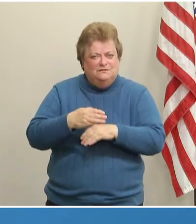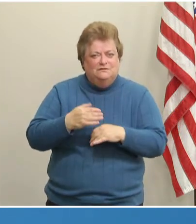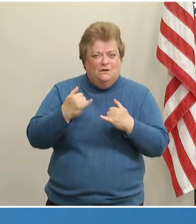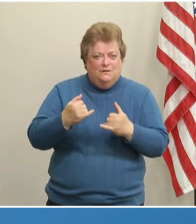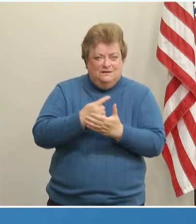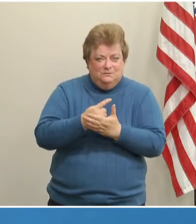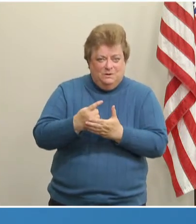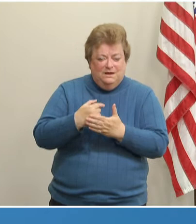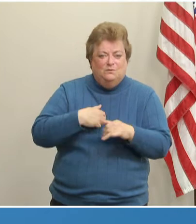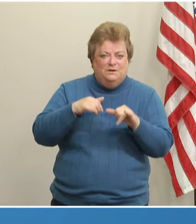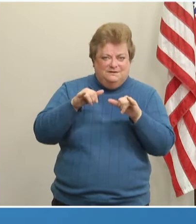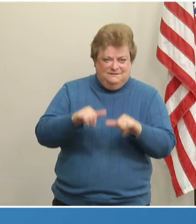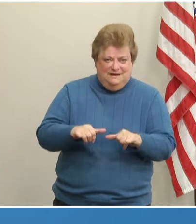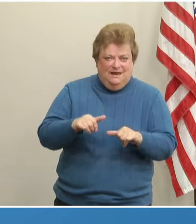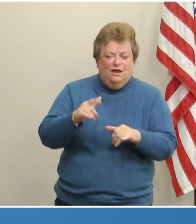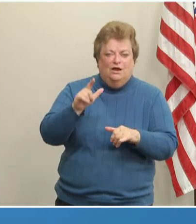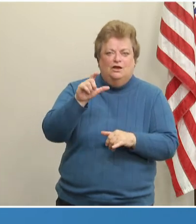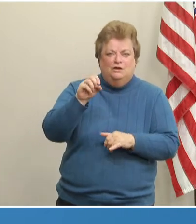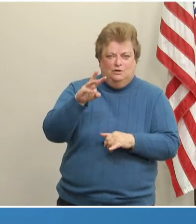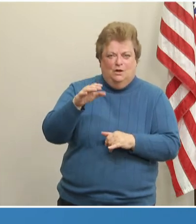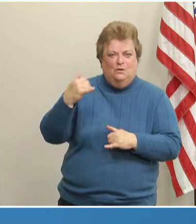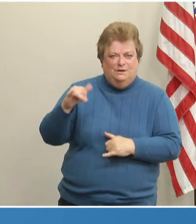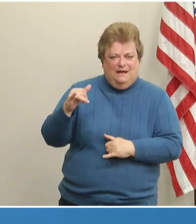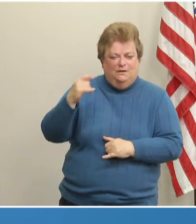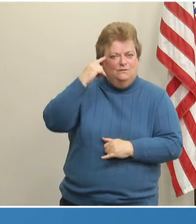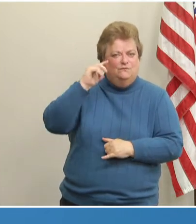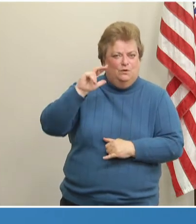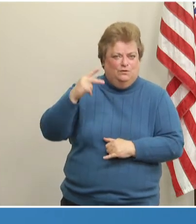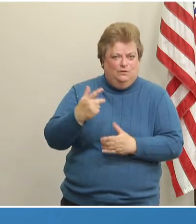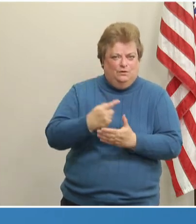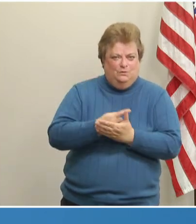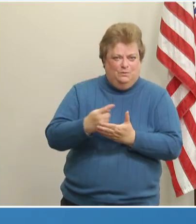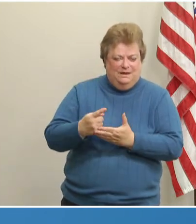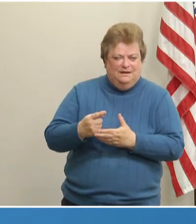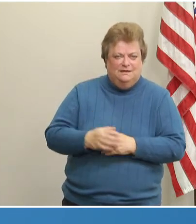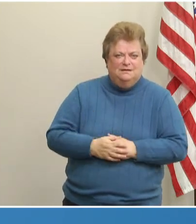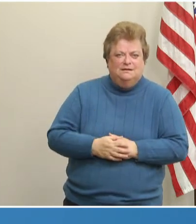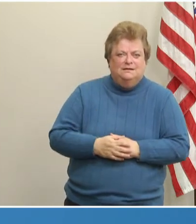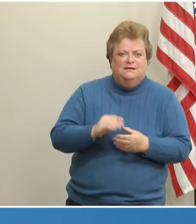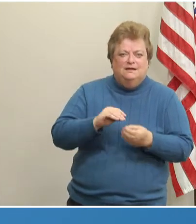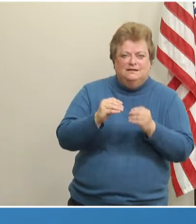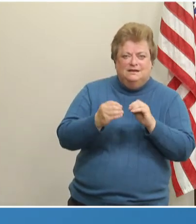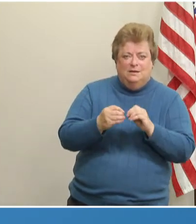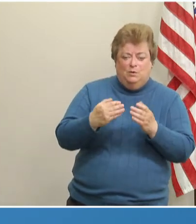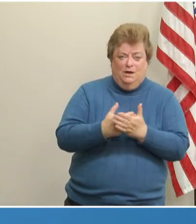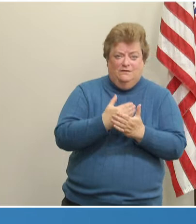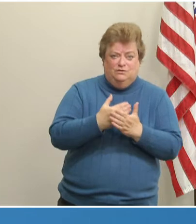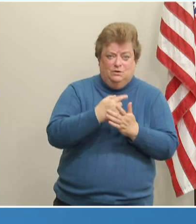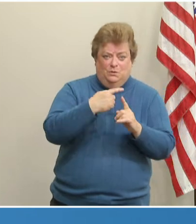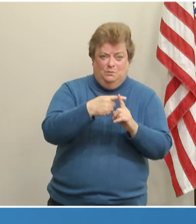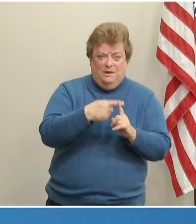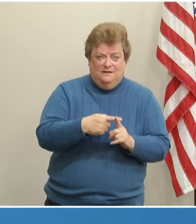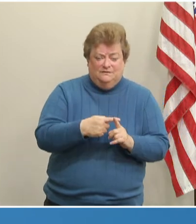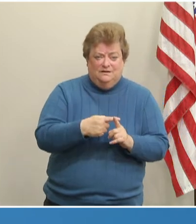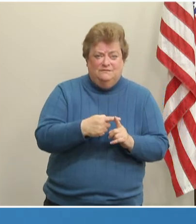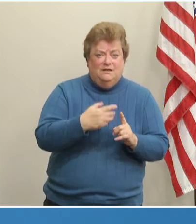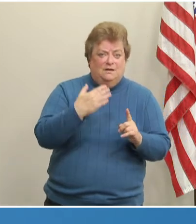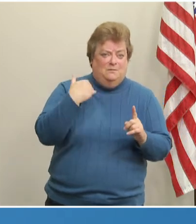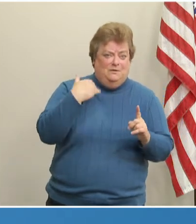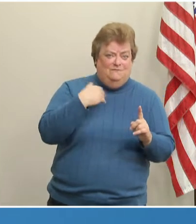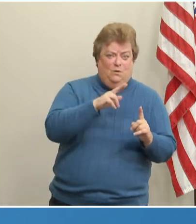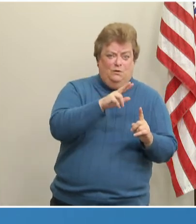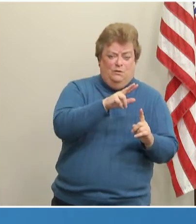in the yellow, low yellow, for the third week. The number of new weekly cases dropped from 300 the week ending